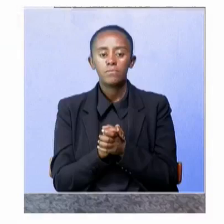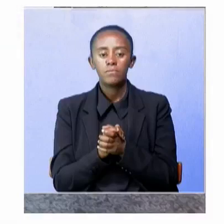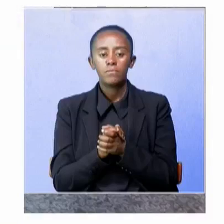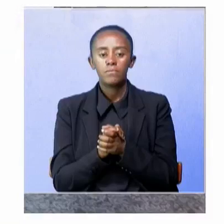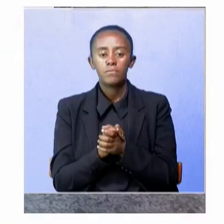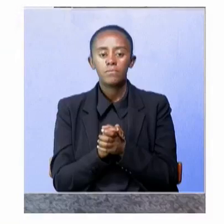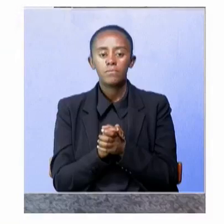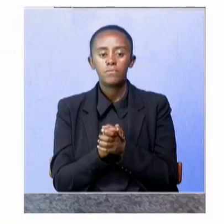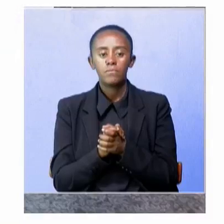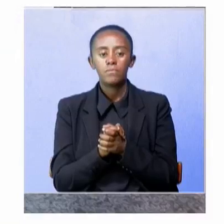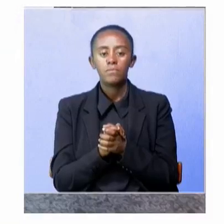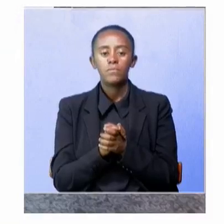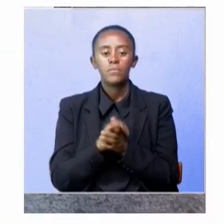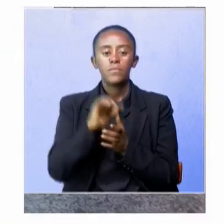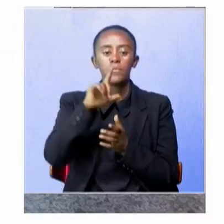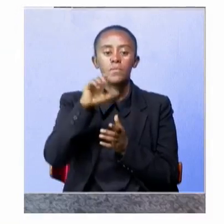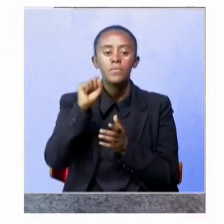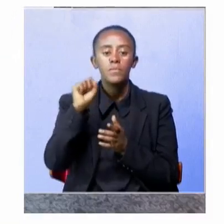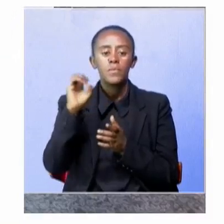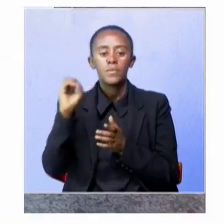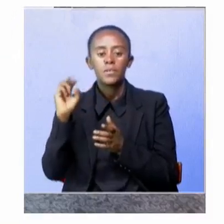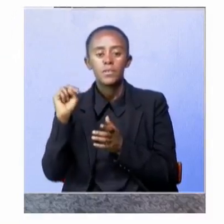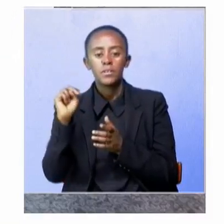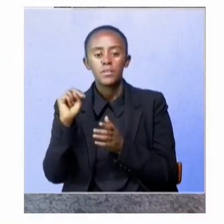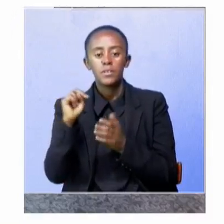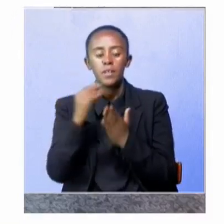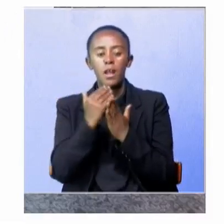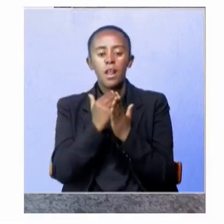It is lesson